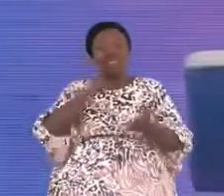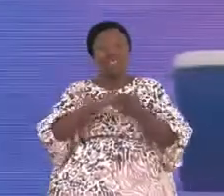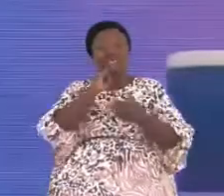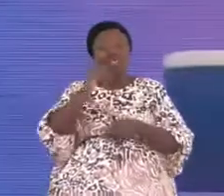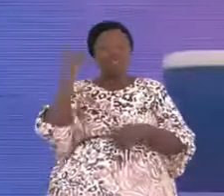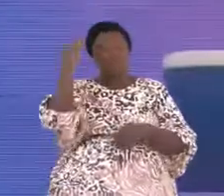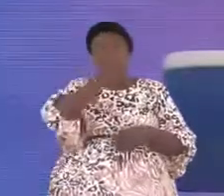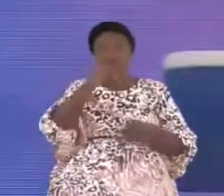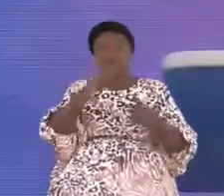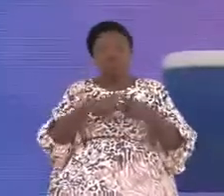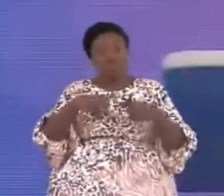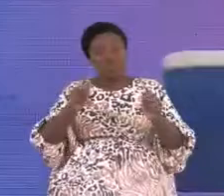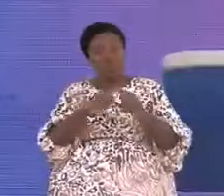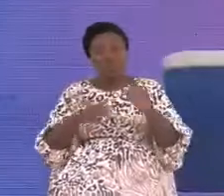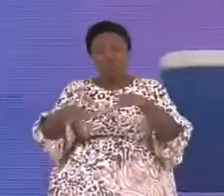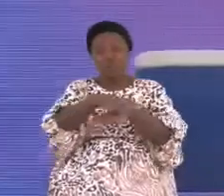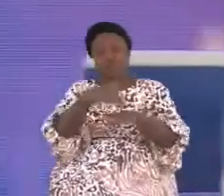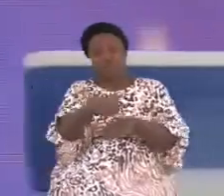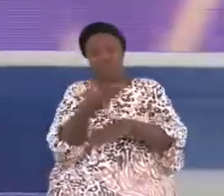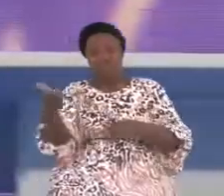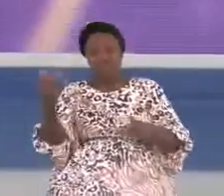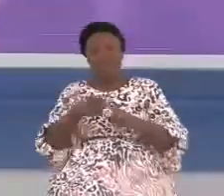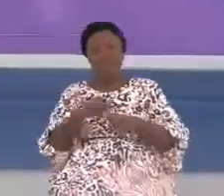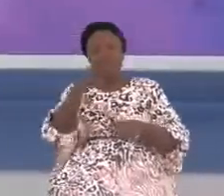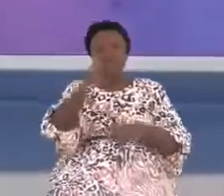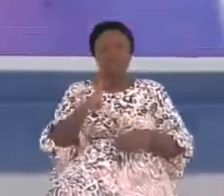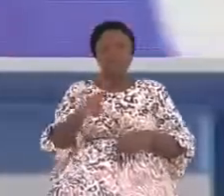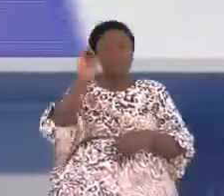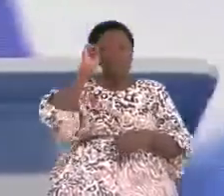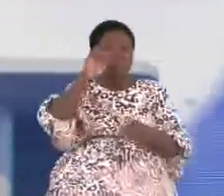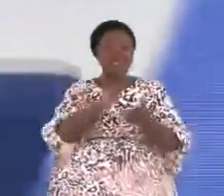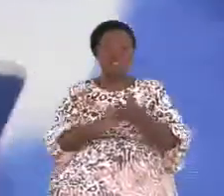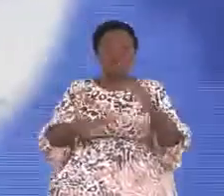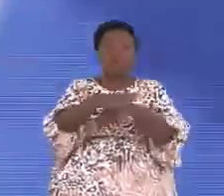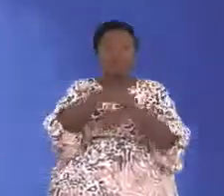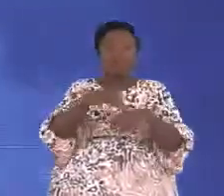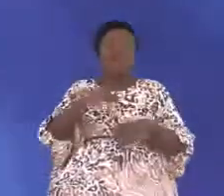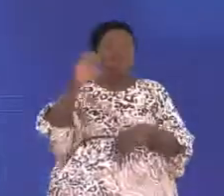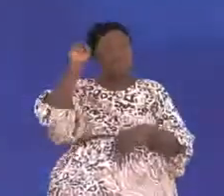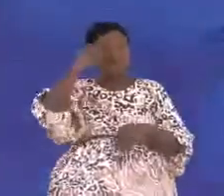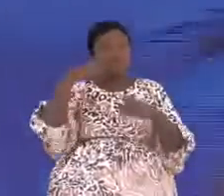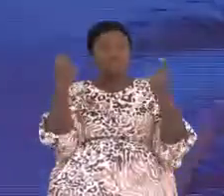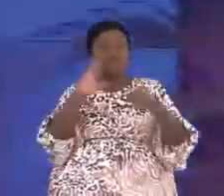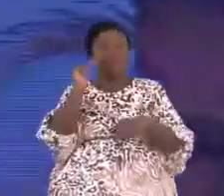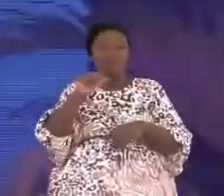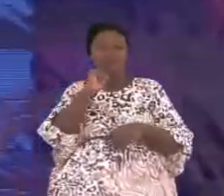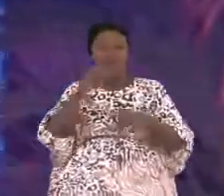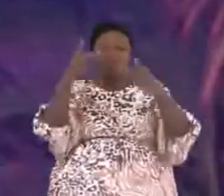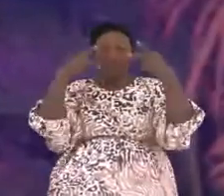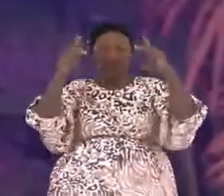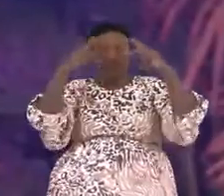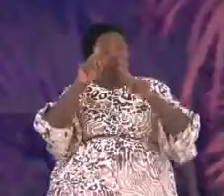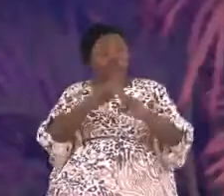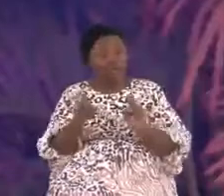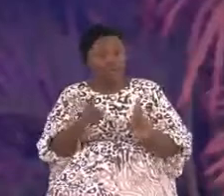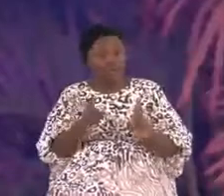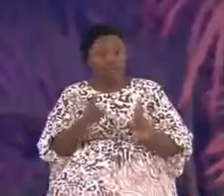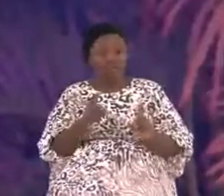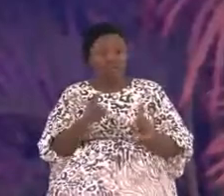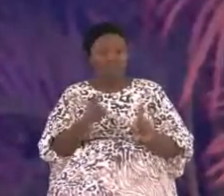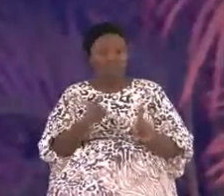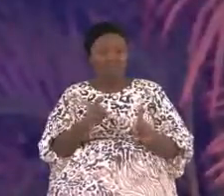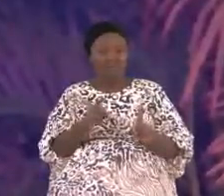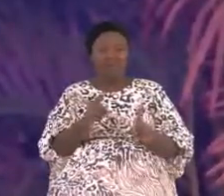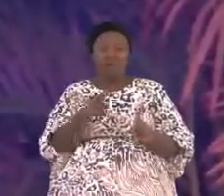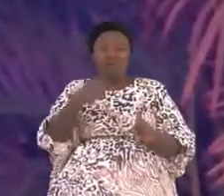to cover anything from God. He that covereth his sins shall not prosper. But